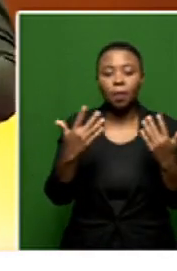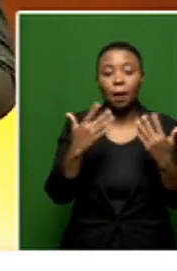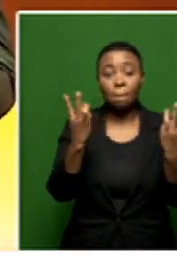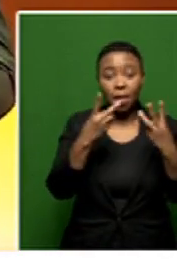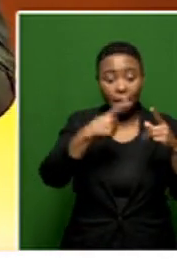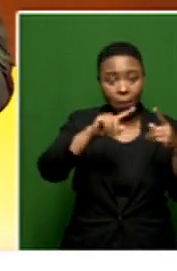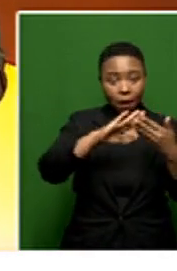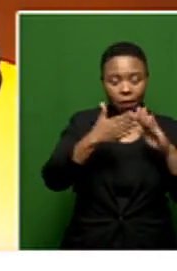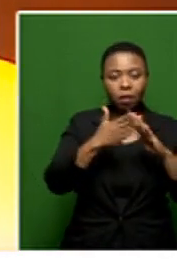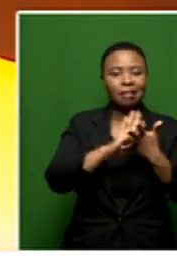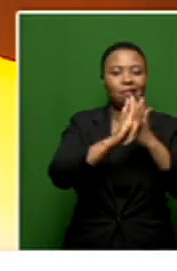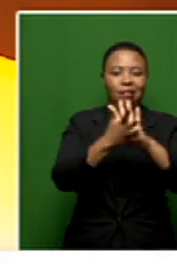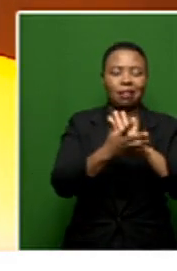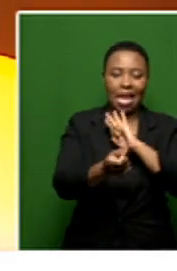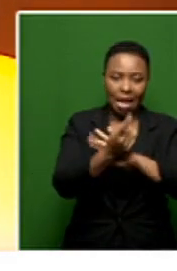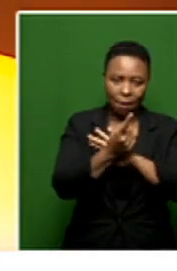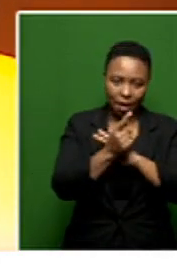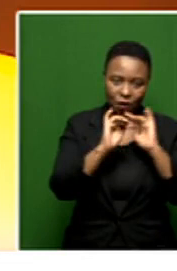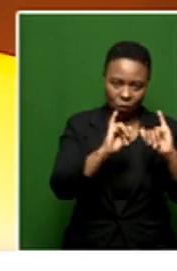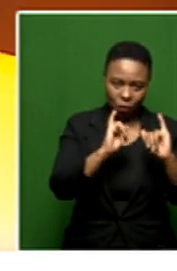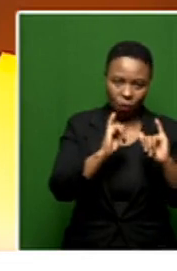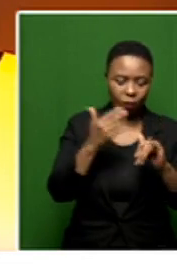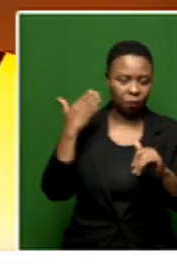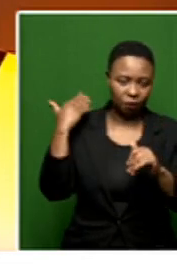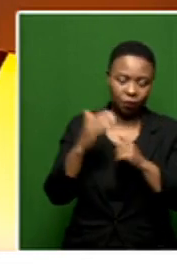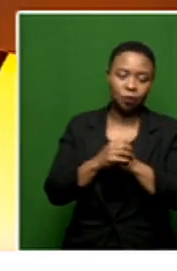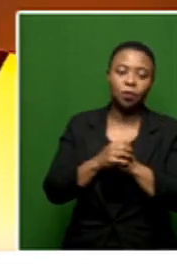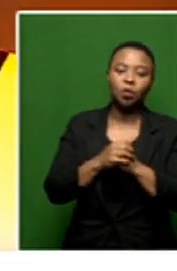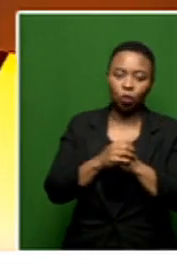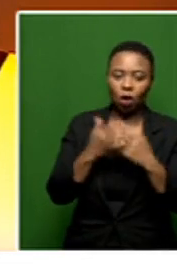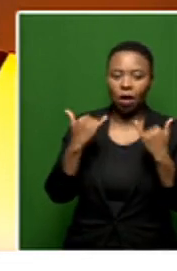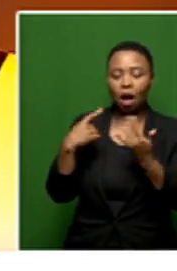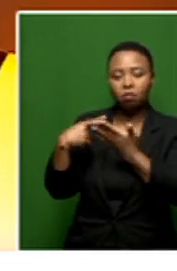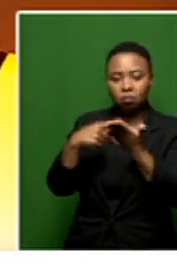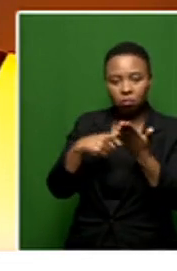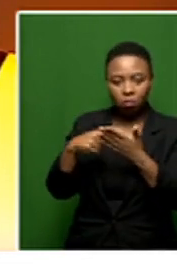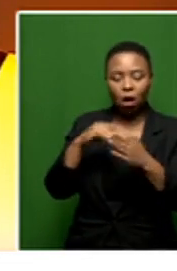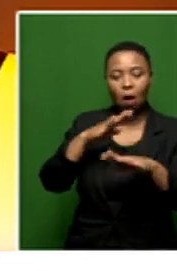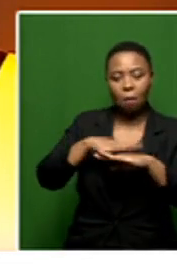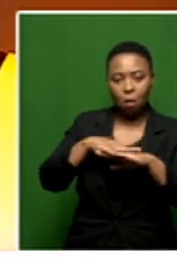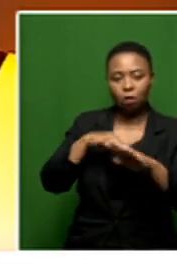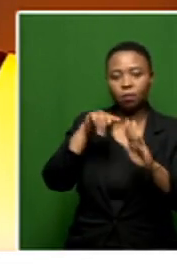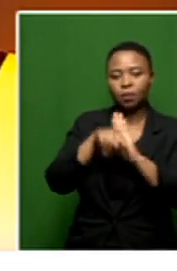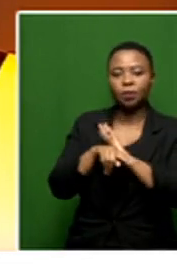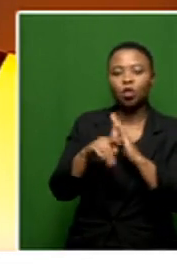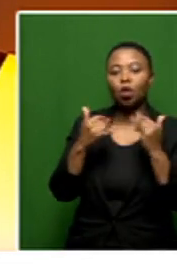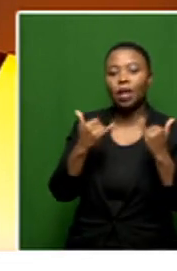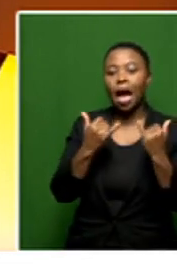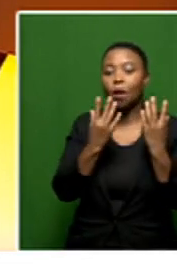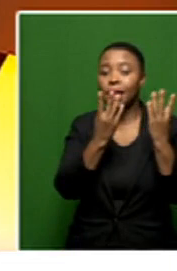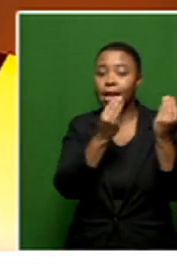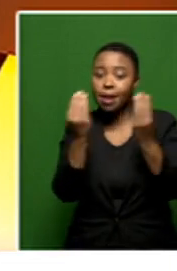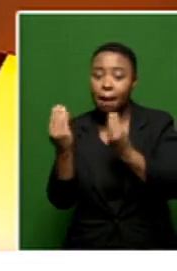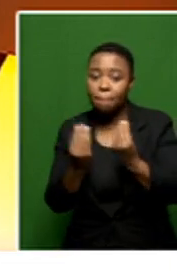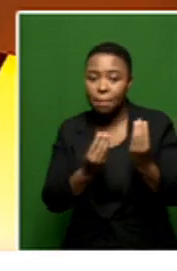metros. I'll be taking you through that conversation and those initiatives in a while. Before we do that, let's get to the numbers first, just